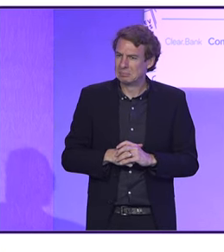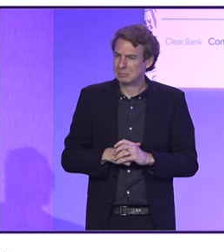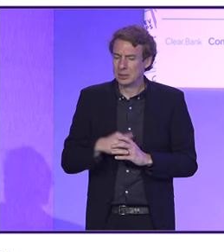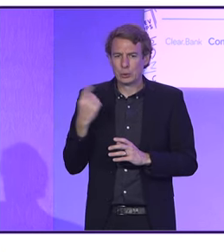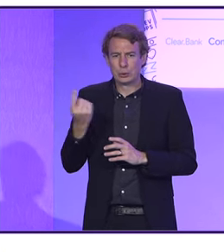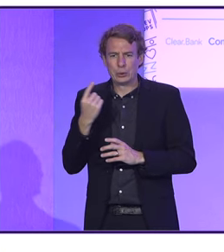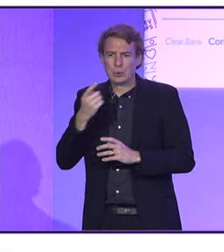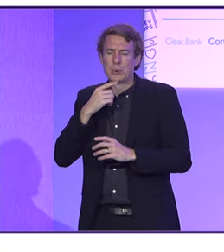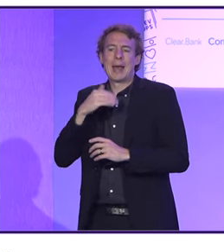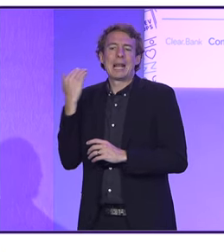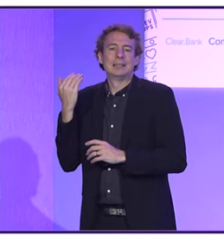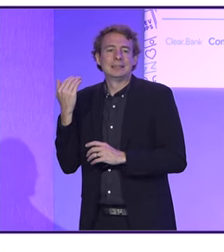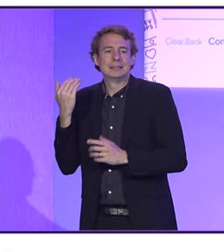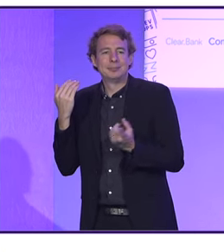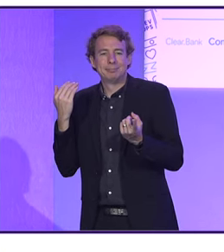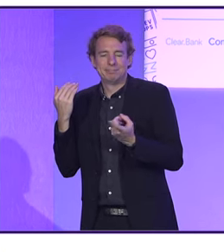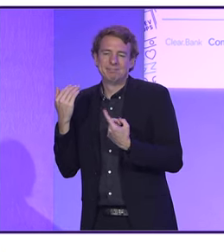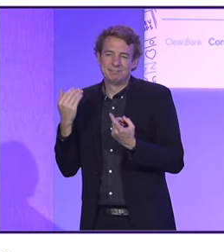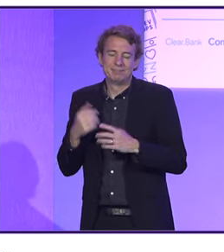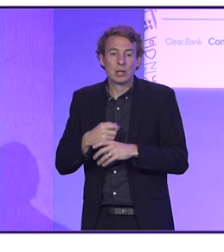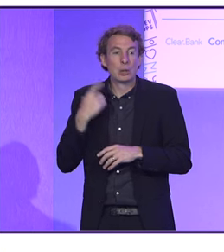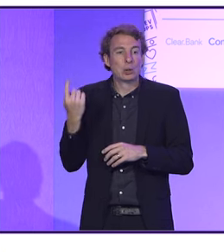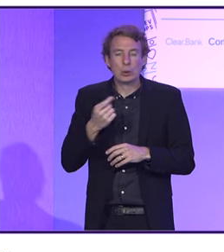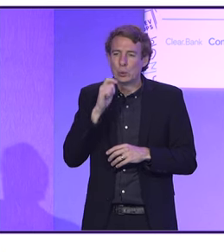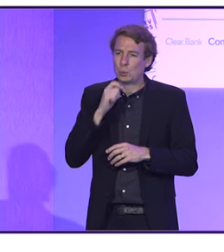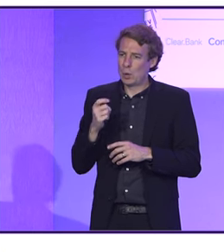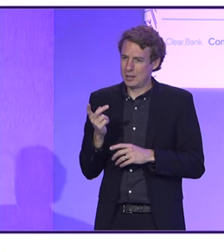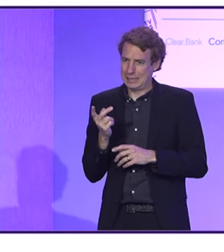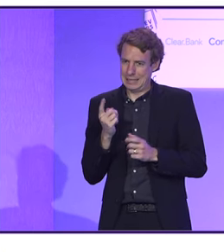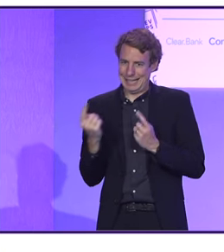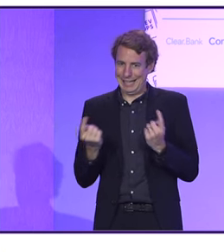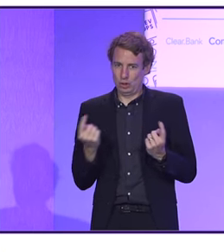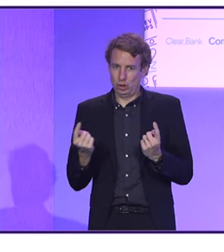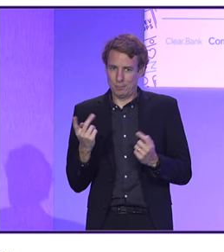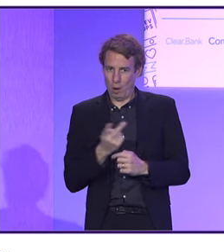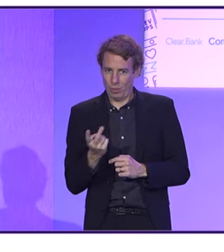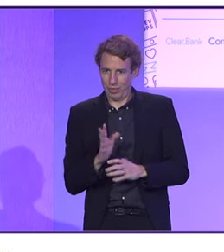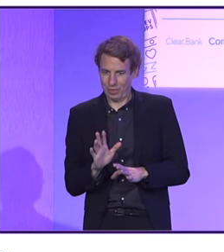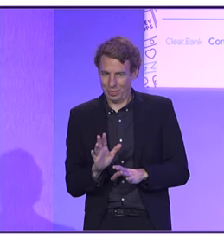who would have built a headless CMS? And who would have hedged and built one of each, just to check?